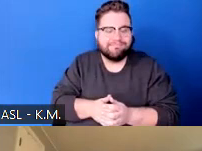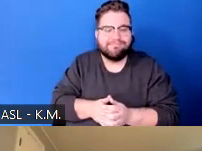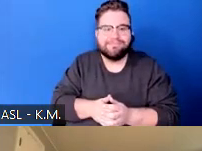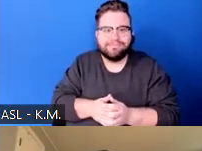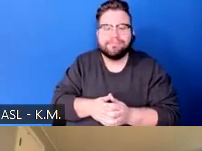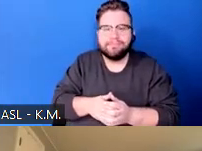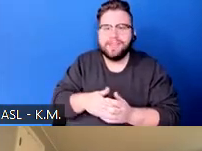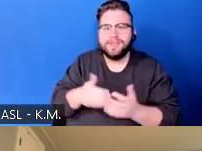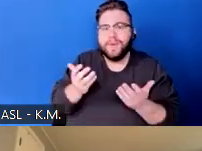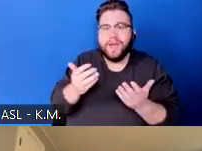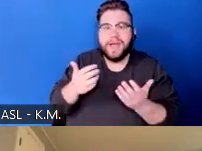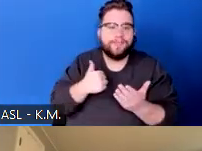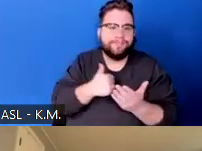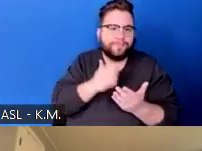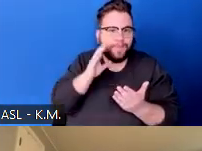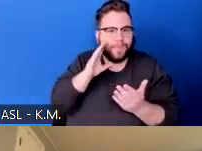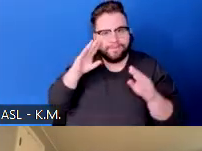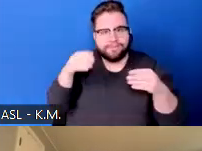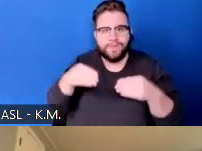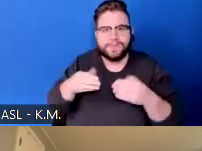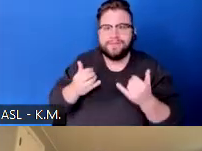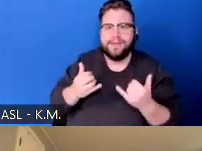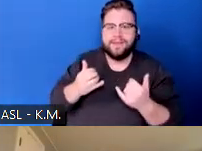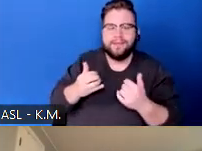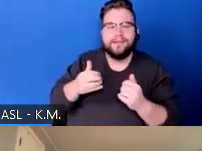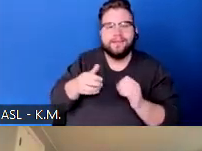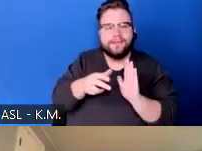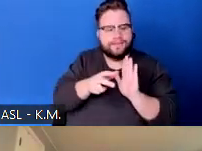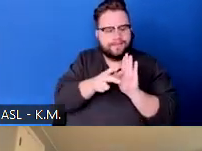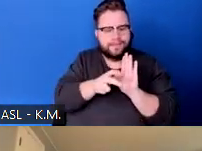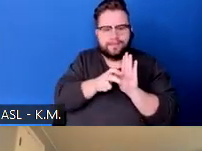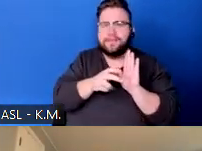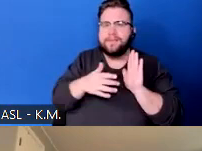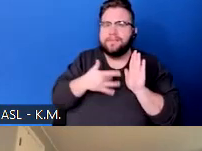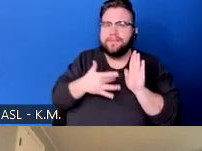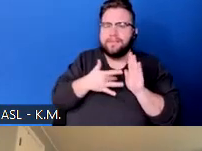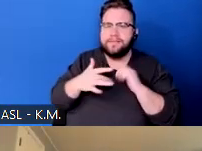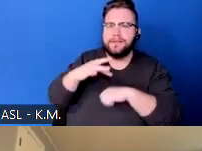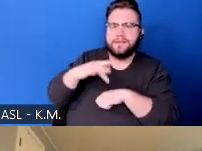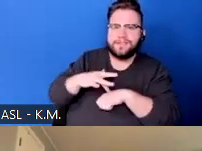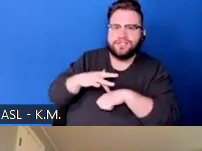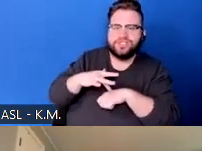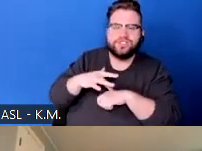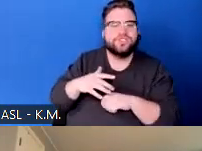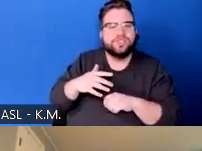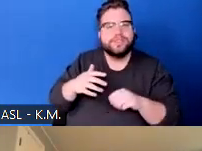Yep, so I'm going to be focusing now on the sense of touch, and this is my presentation called Getting in Touch with Autism, How We Interact